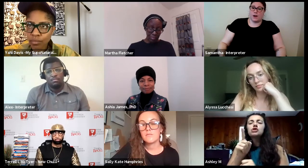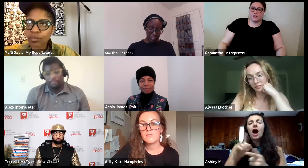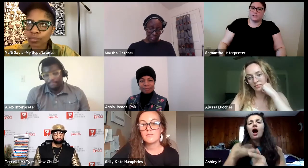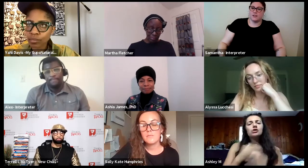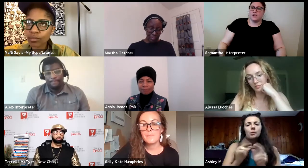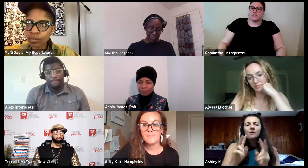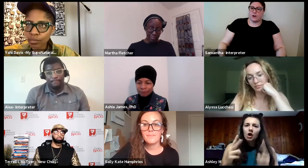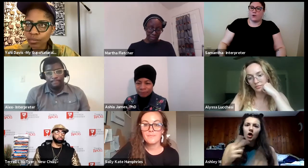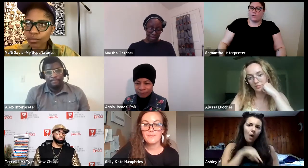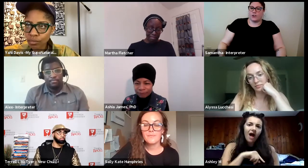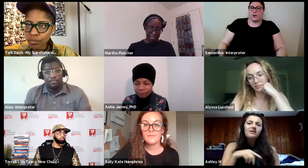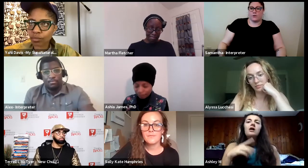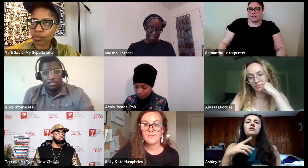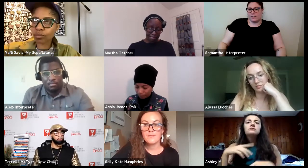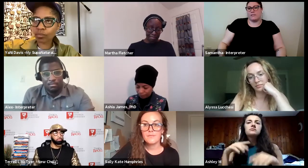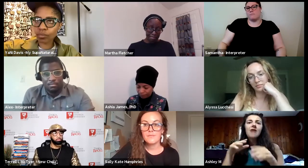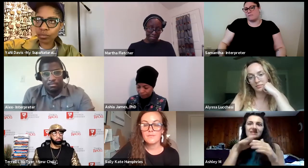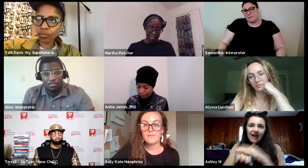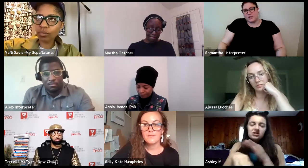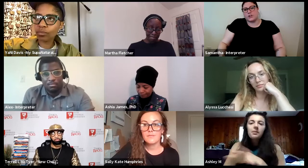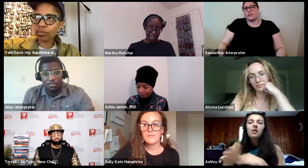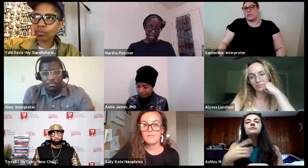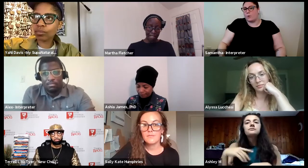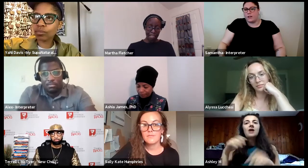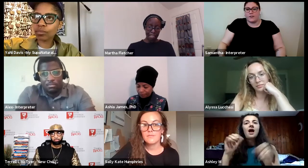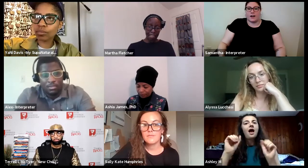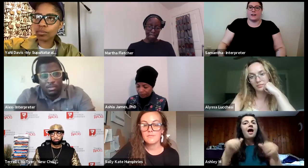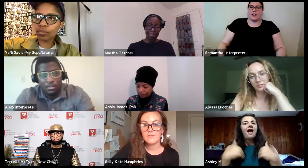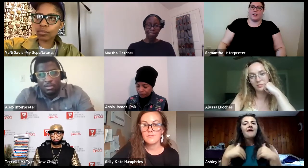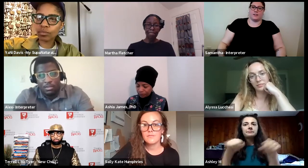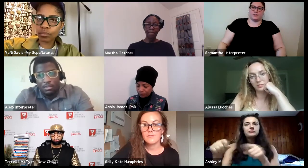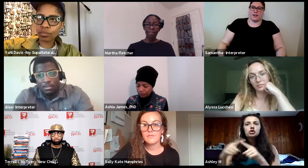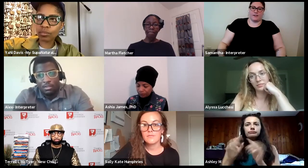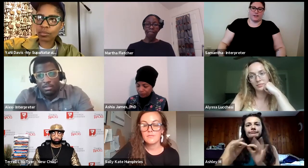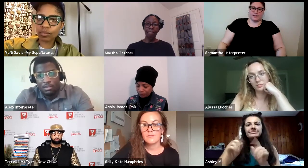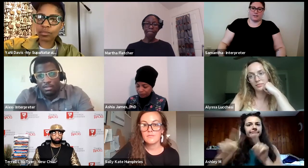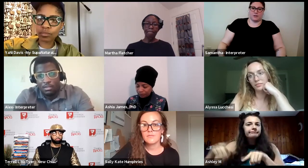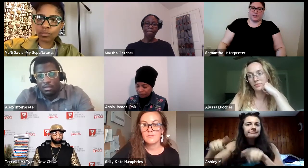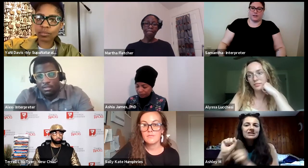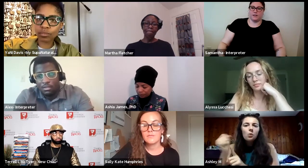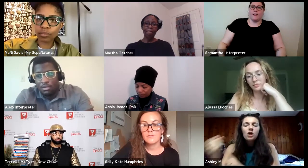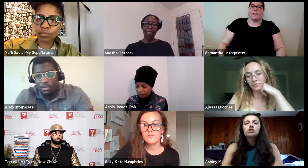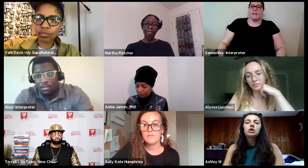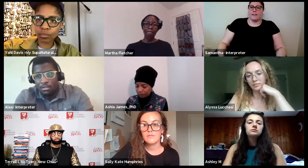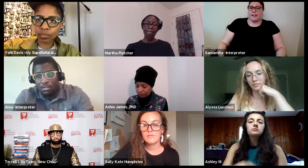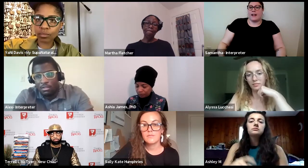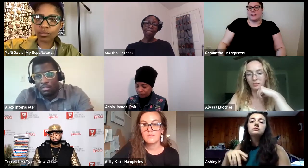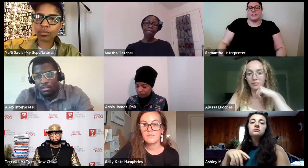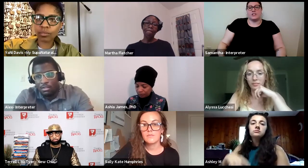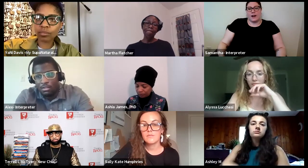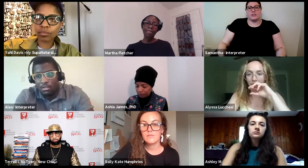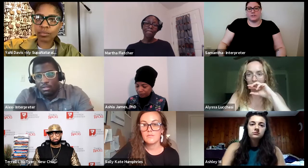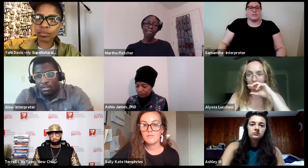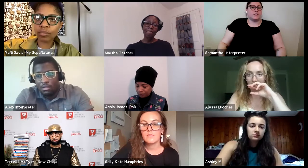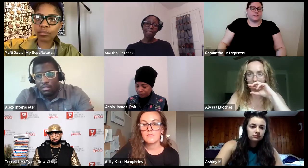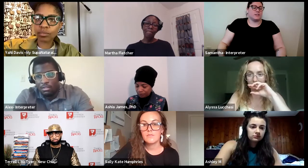in the US. So, you know, they make sure you're really qualified and have the accessibility and